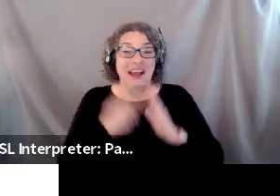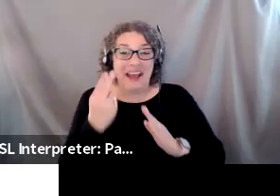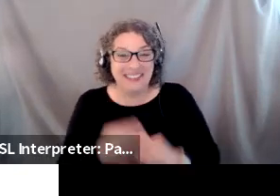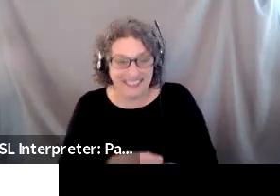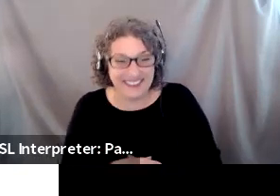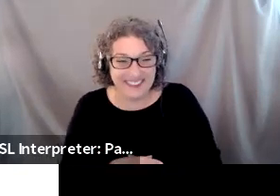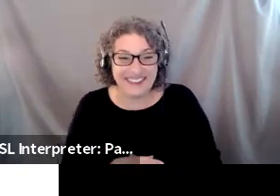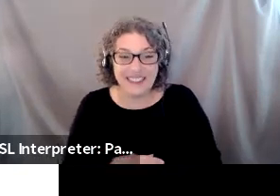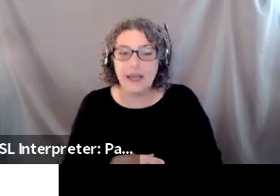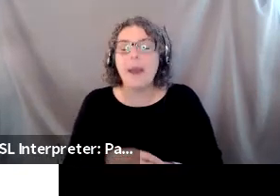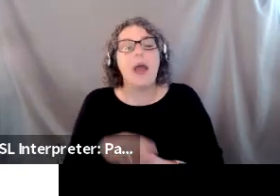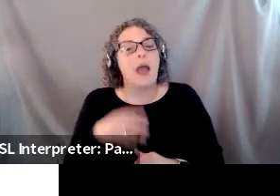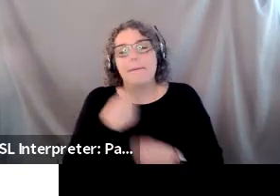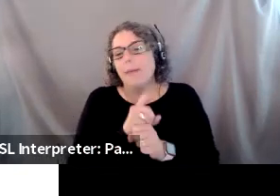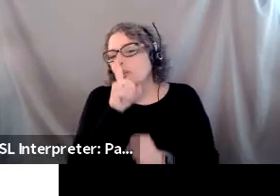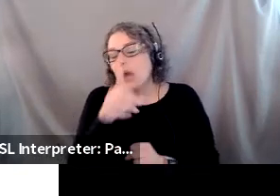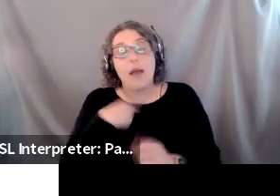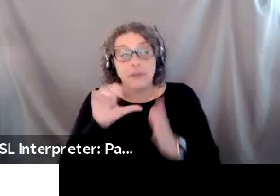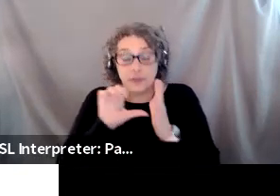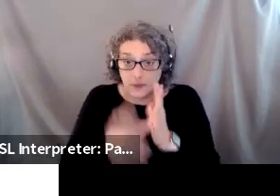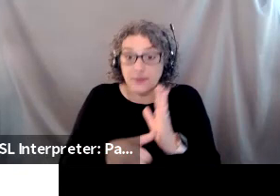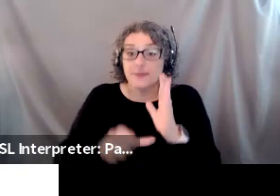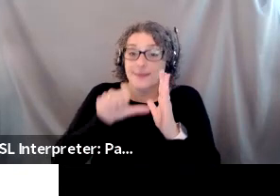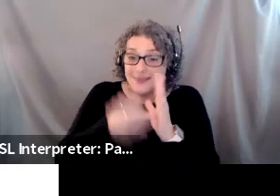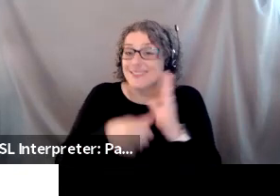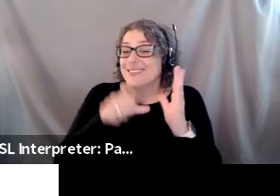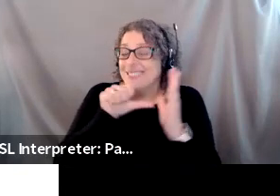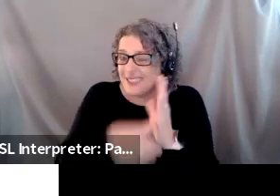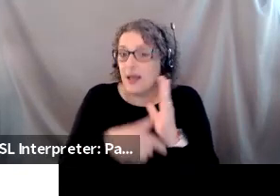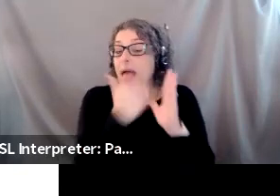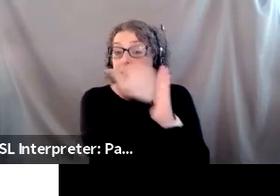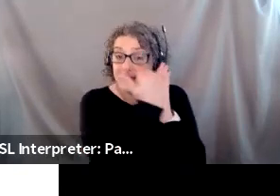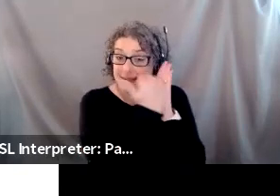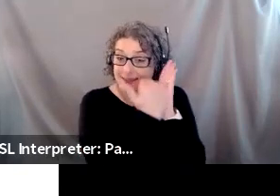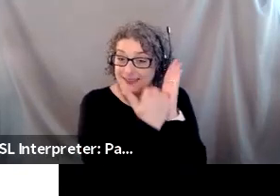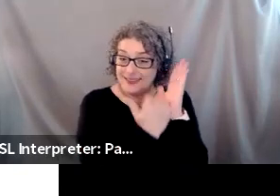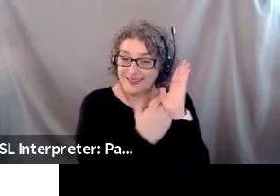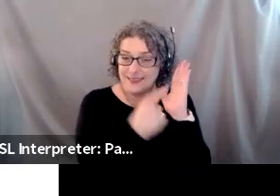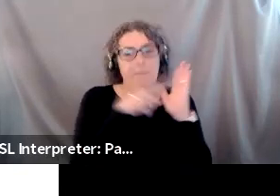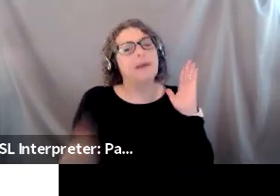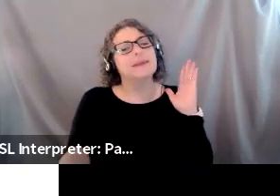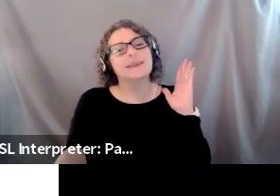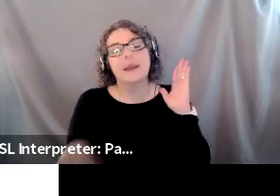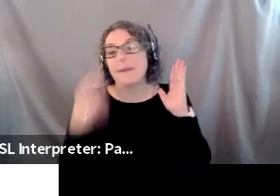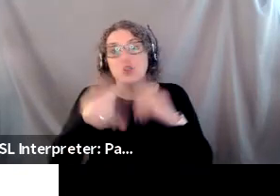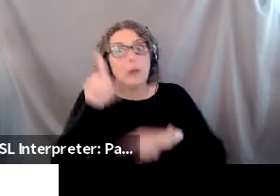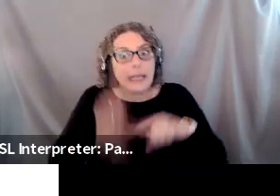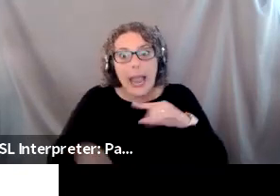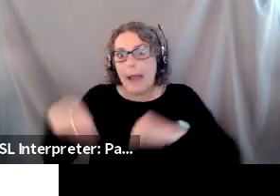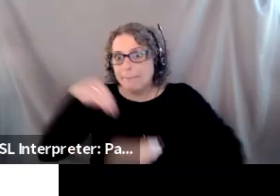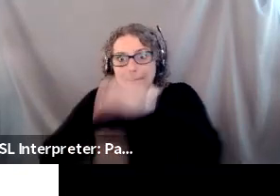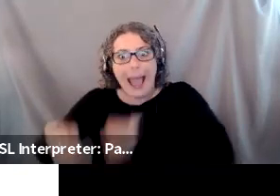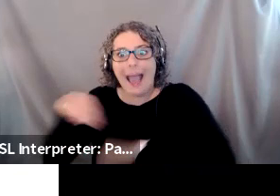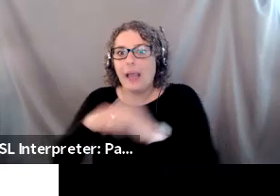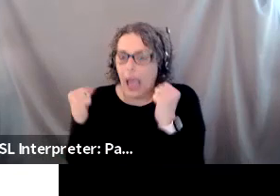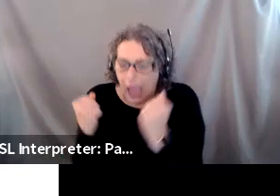Obviously have your list of items to bring. I can't emphasize that enough, because you can't put everything in that evacuation kit. You're going to need your medications